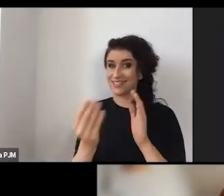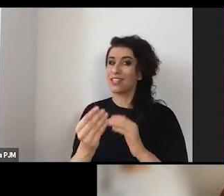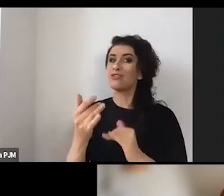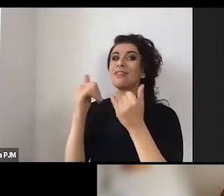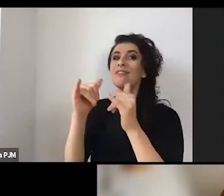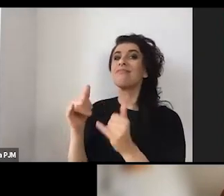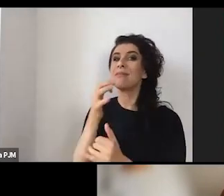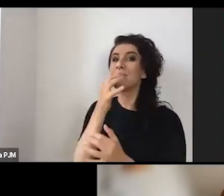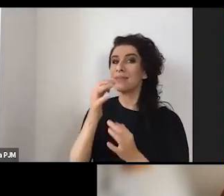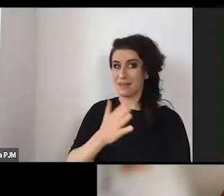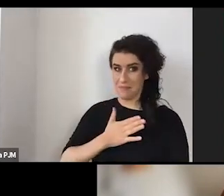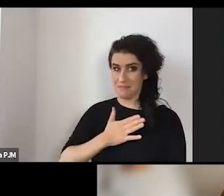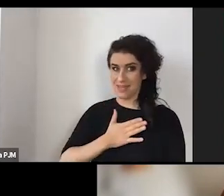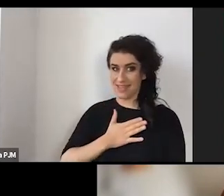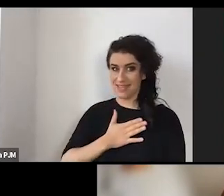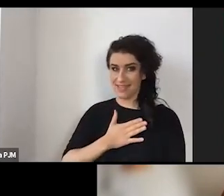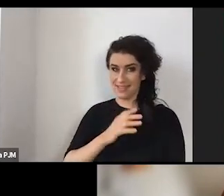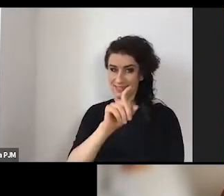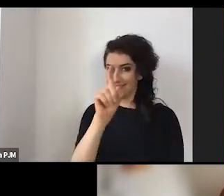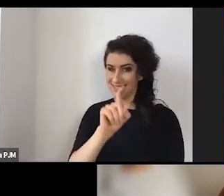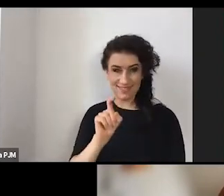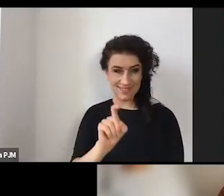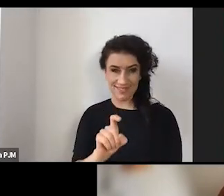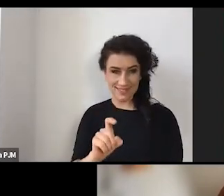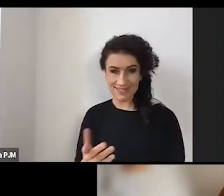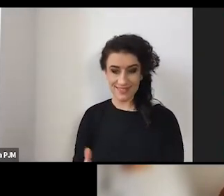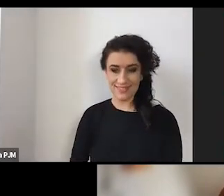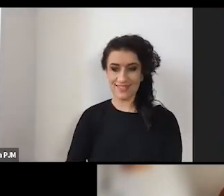anybody? I'm curious.